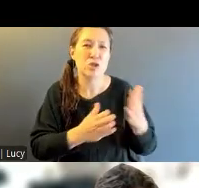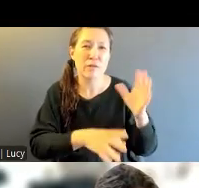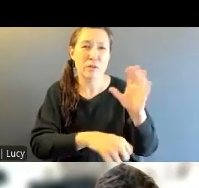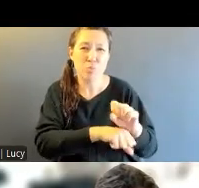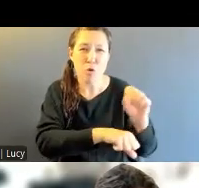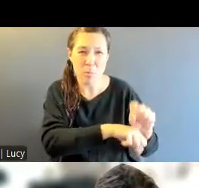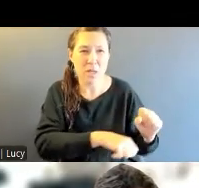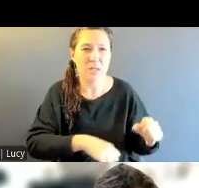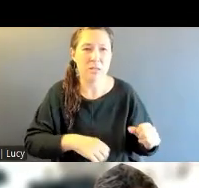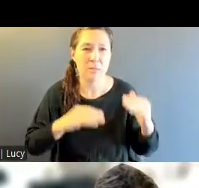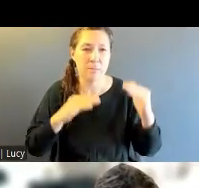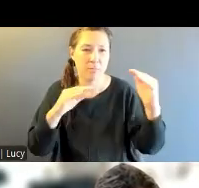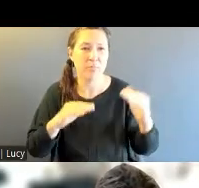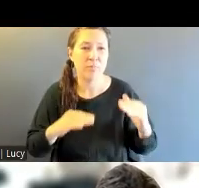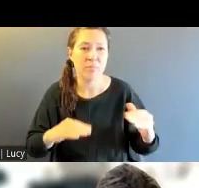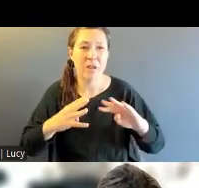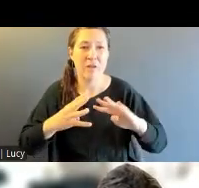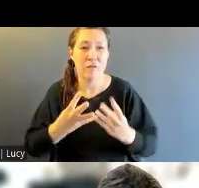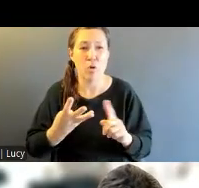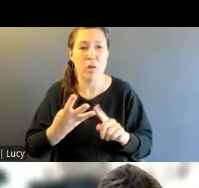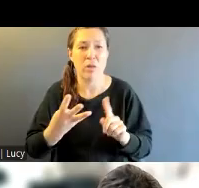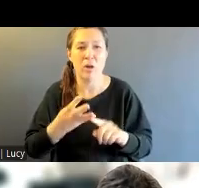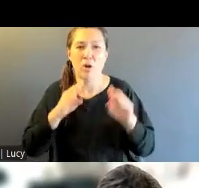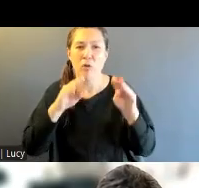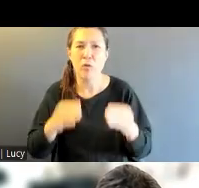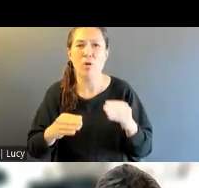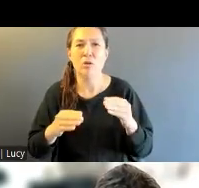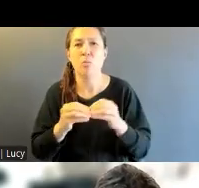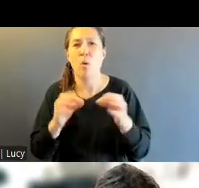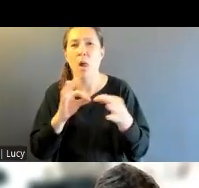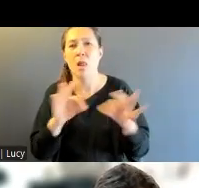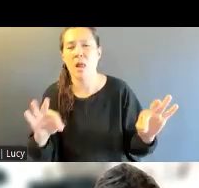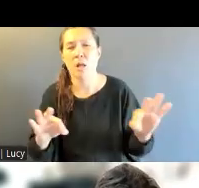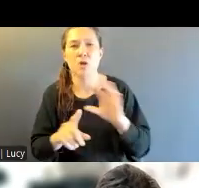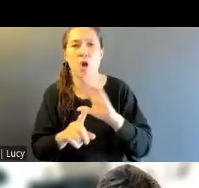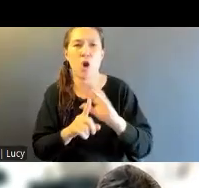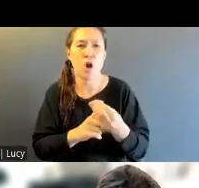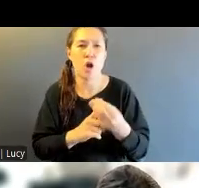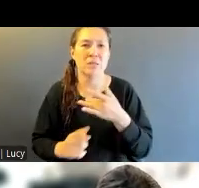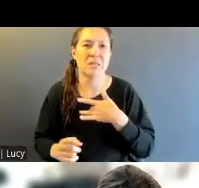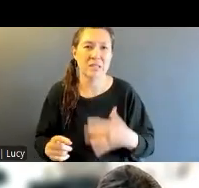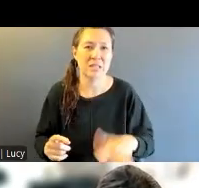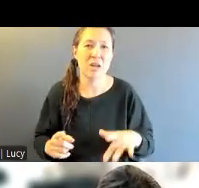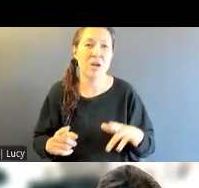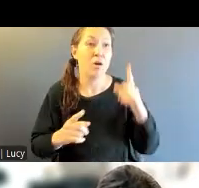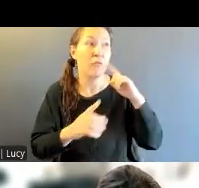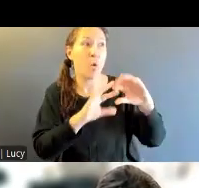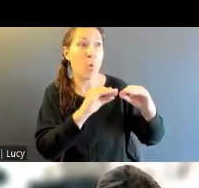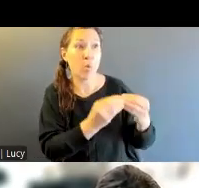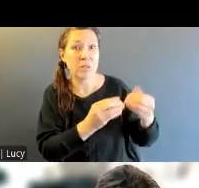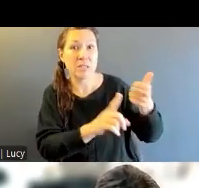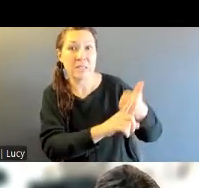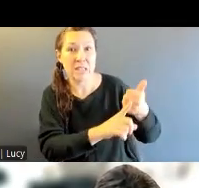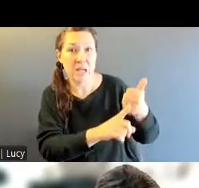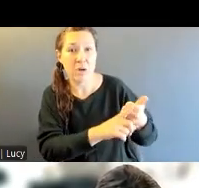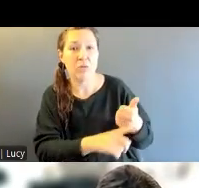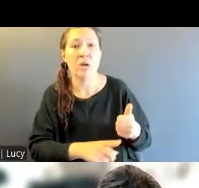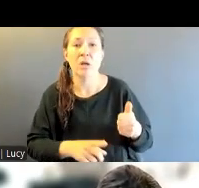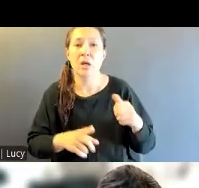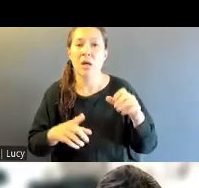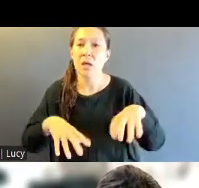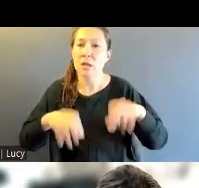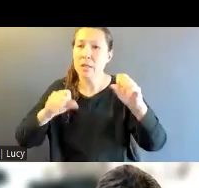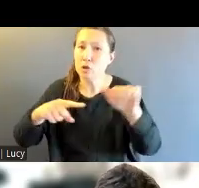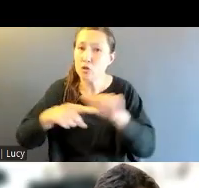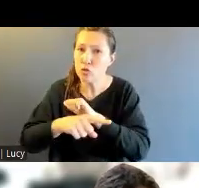Build a focus on language and cultural sensitivity into organizational practices. How? By receiving training in